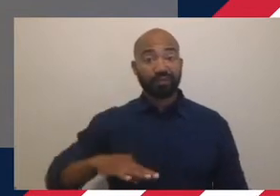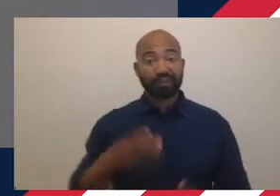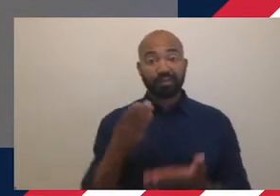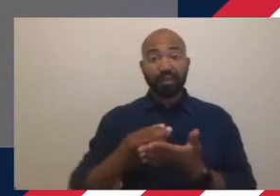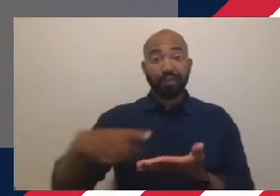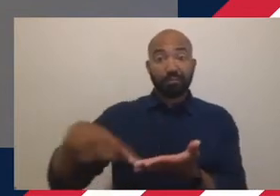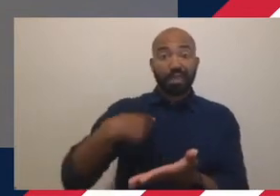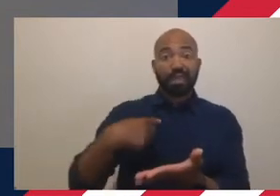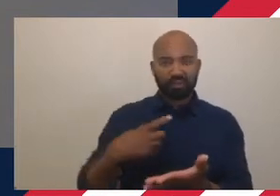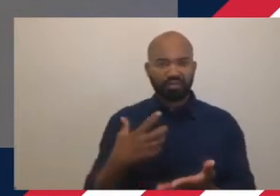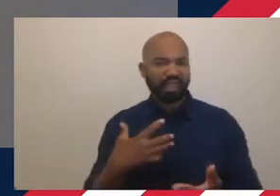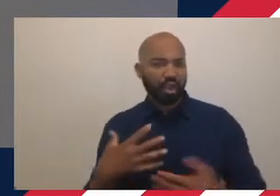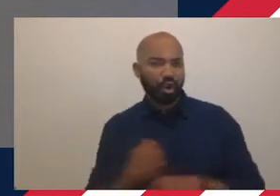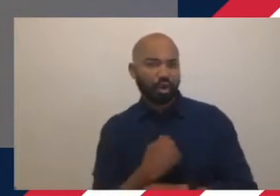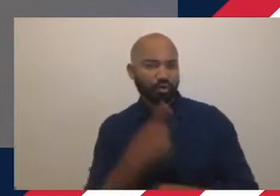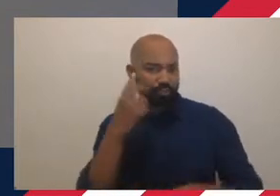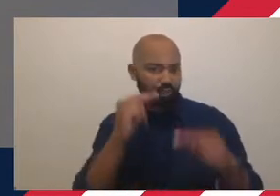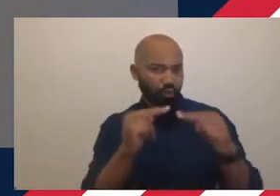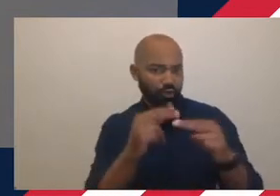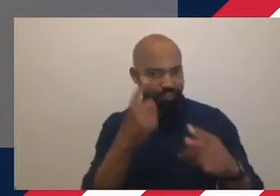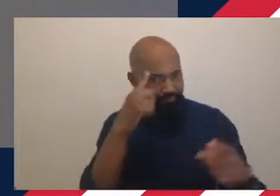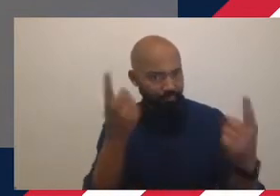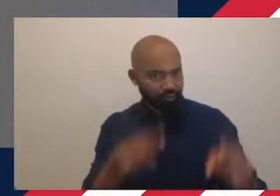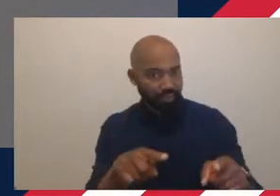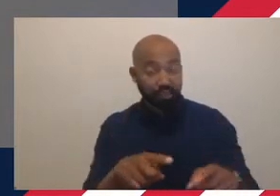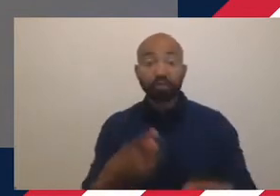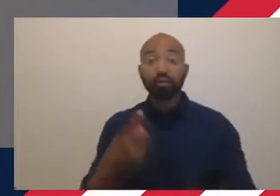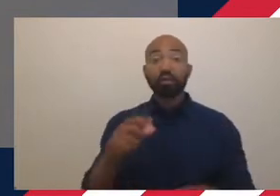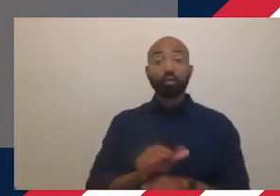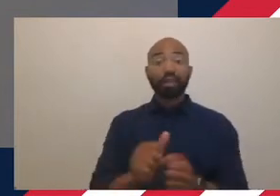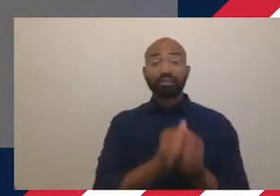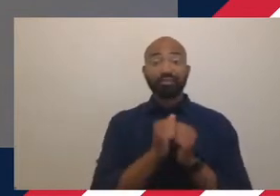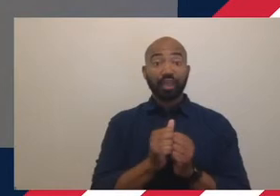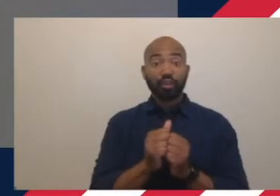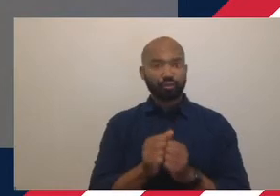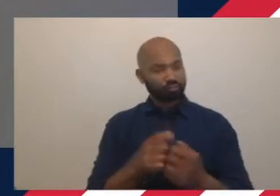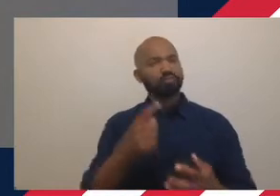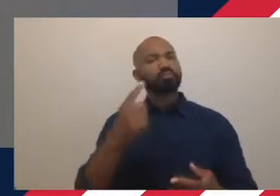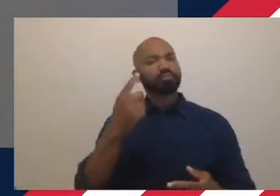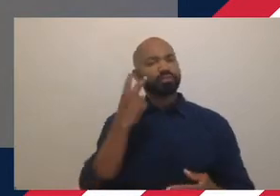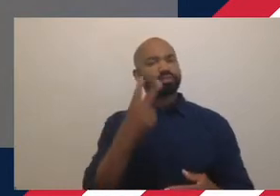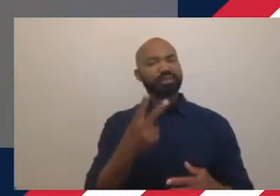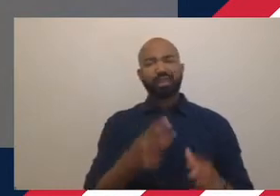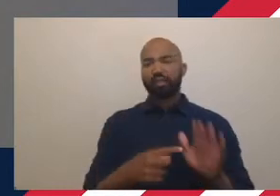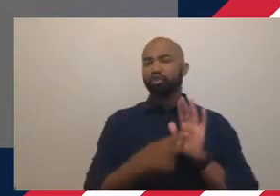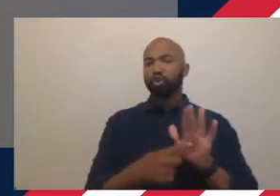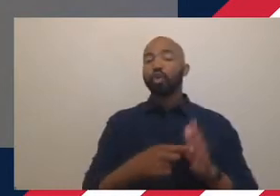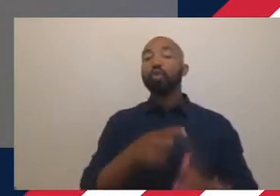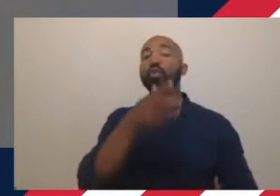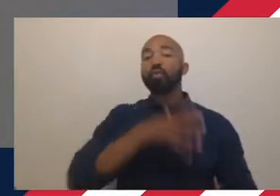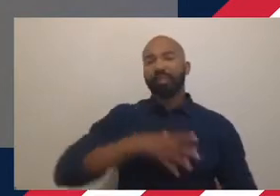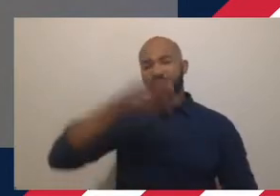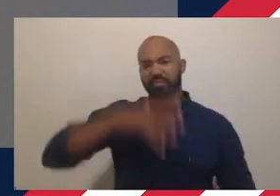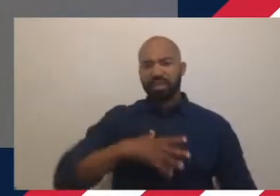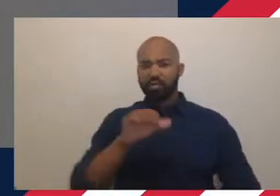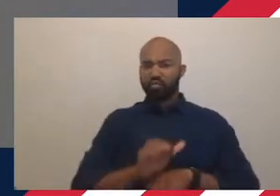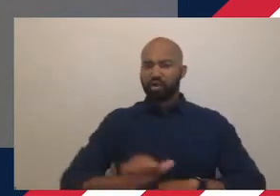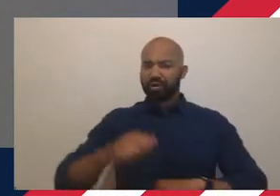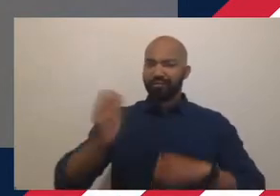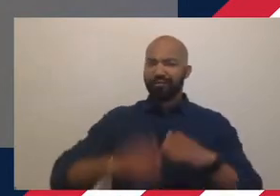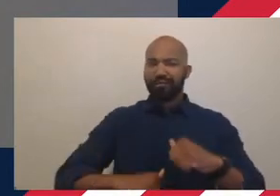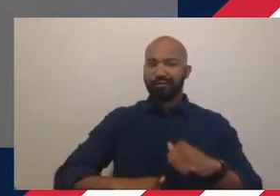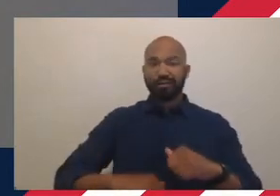your support, we can show America's hardworking women and men on the front lines of this virus that they